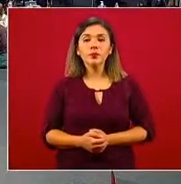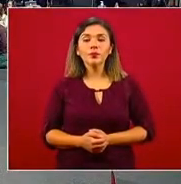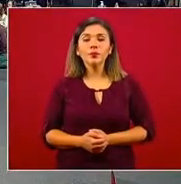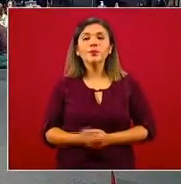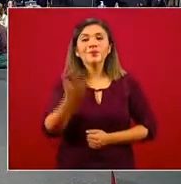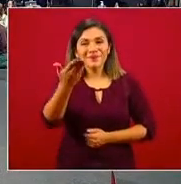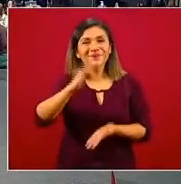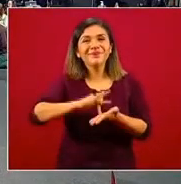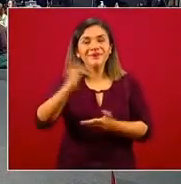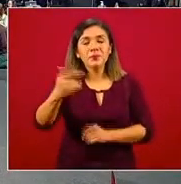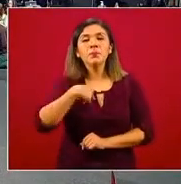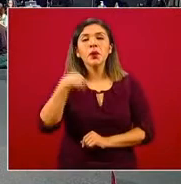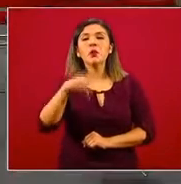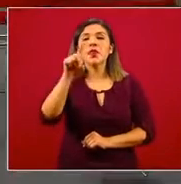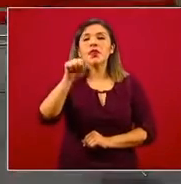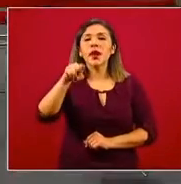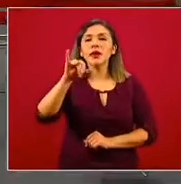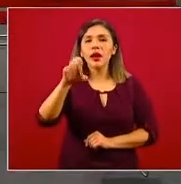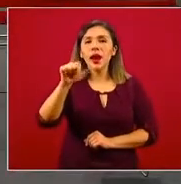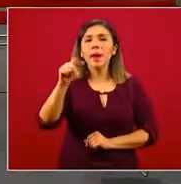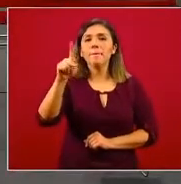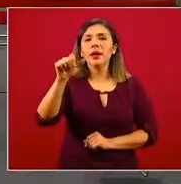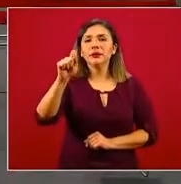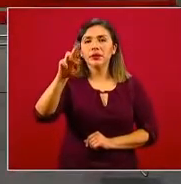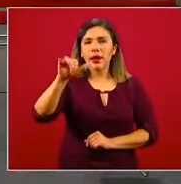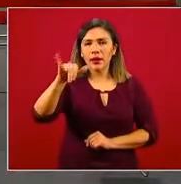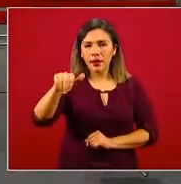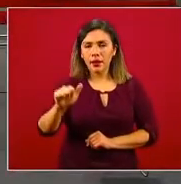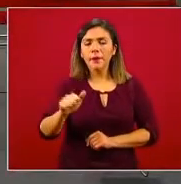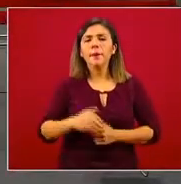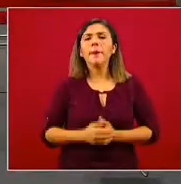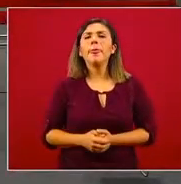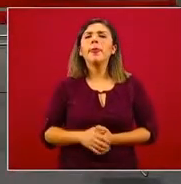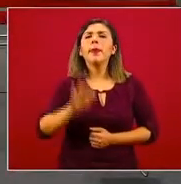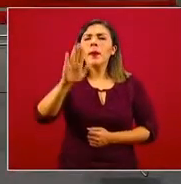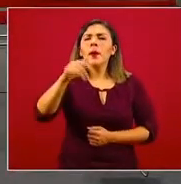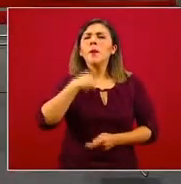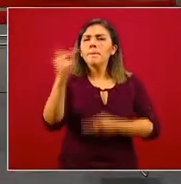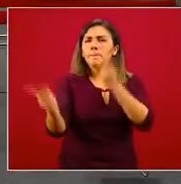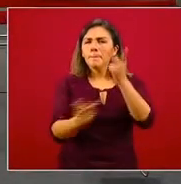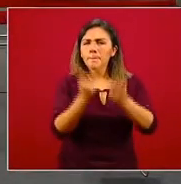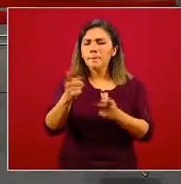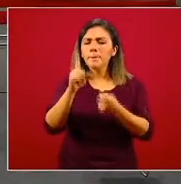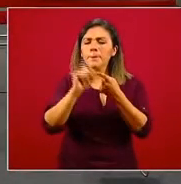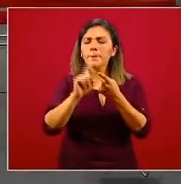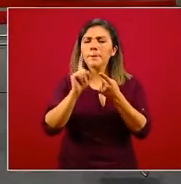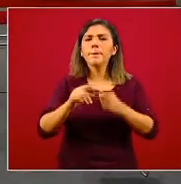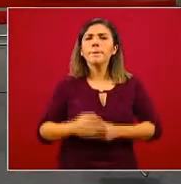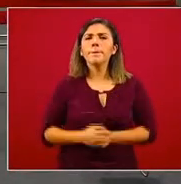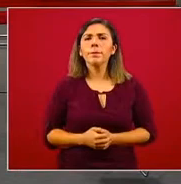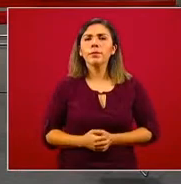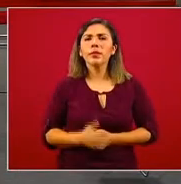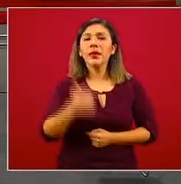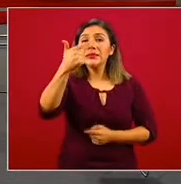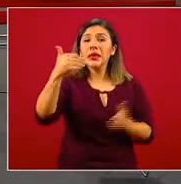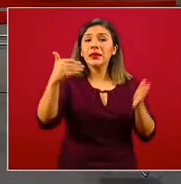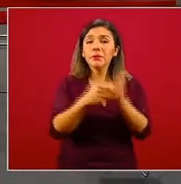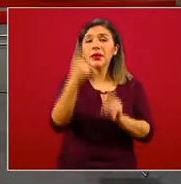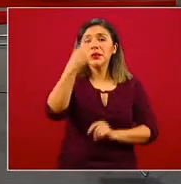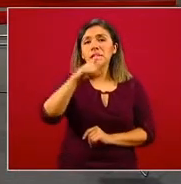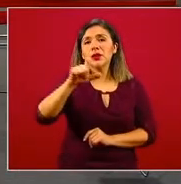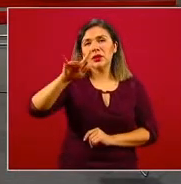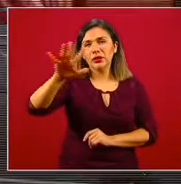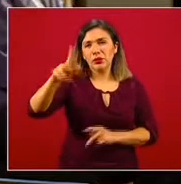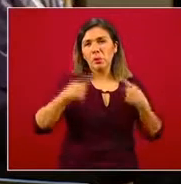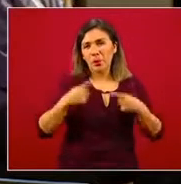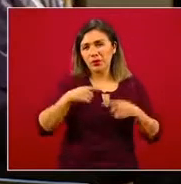Gracias, doctor. Daniela Thank you, Pastrana, Doctor. de Pie de Daniela Página. Pastrana Tengo from un Pie de par de preguntas. Página. Una es, I have a estos couple questions. One, out